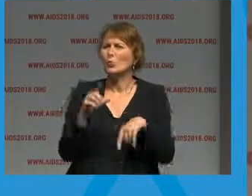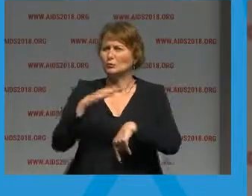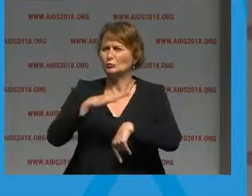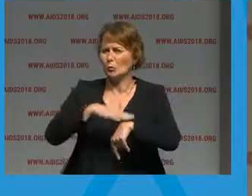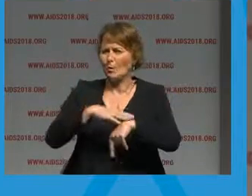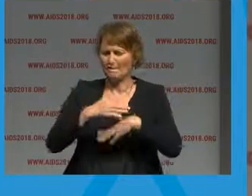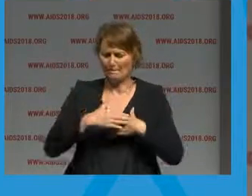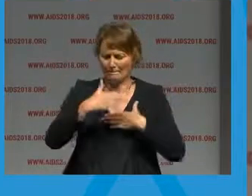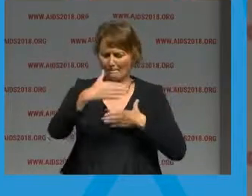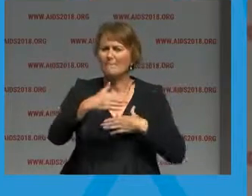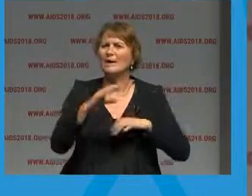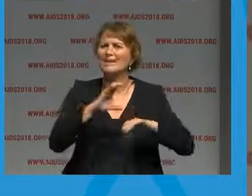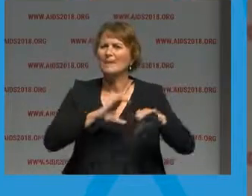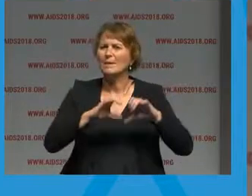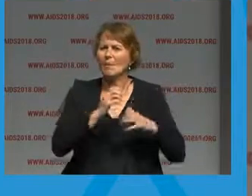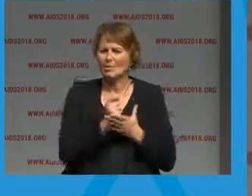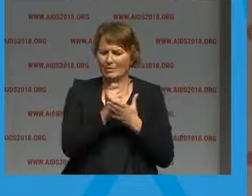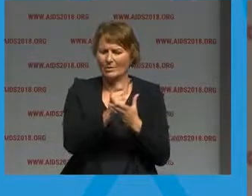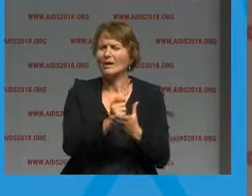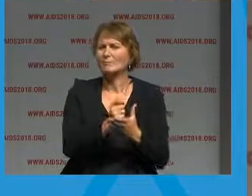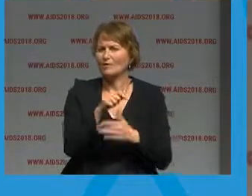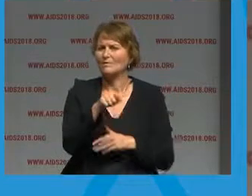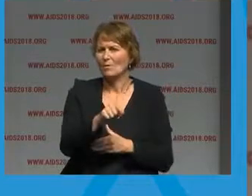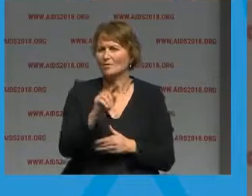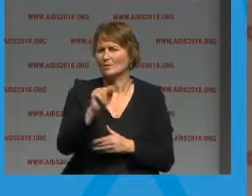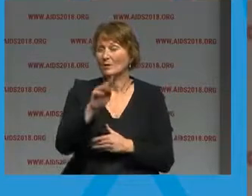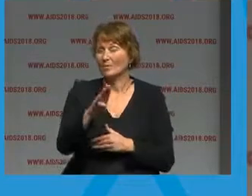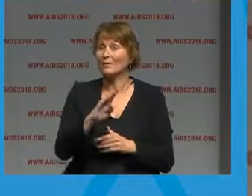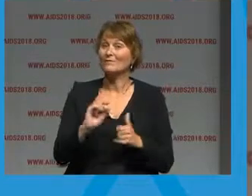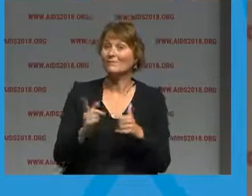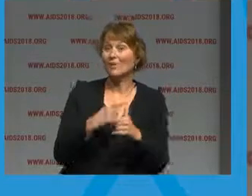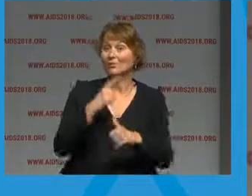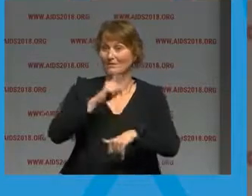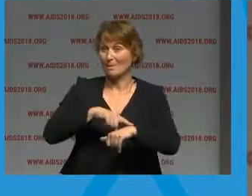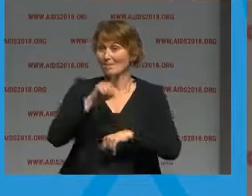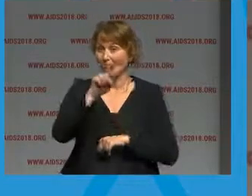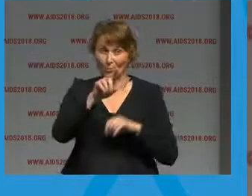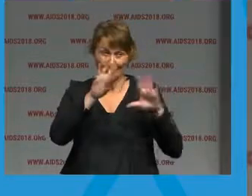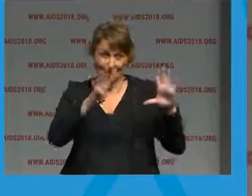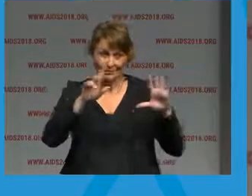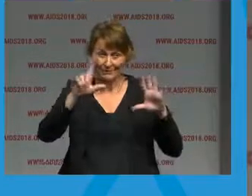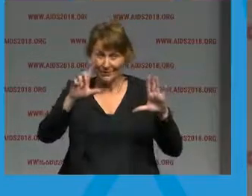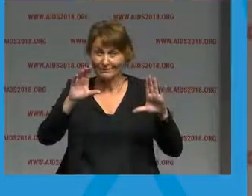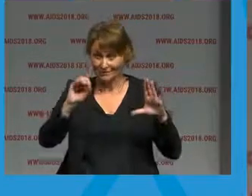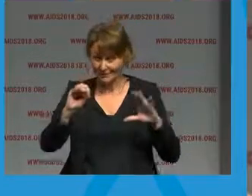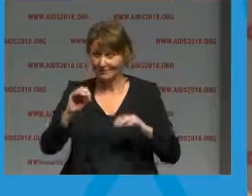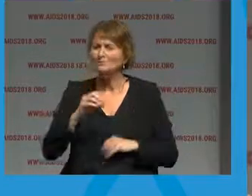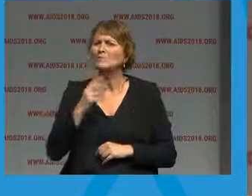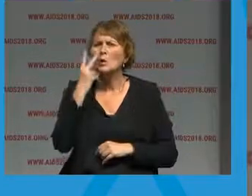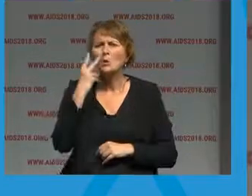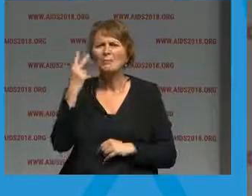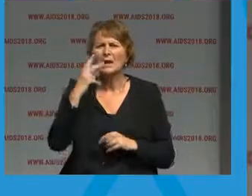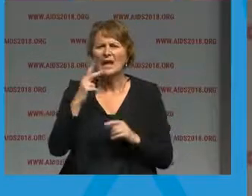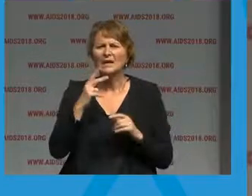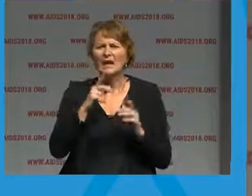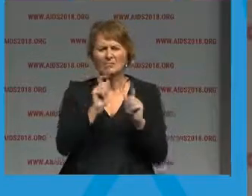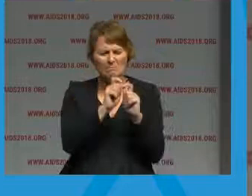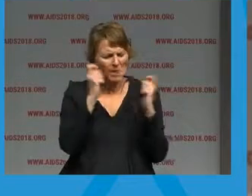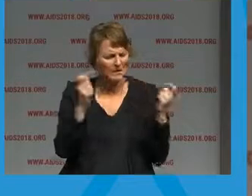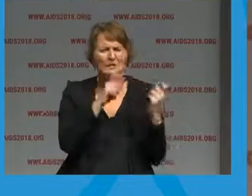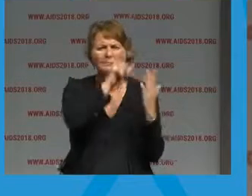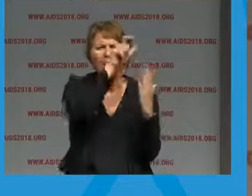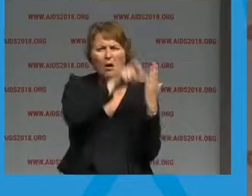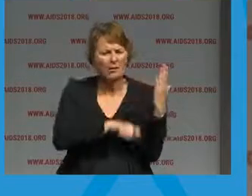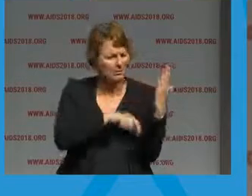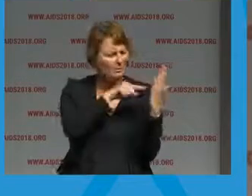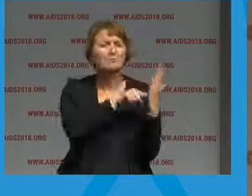it was introduced in about 1970, just look back and you'll find articles in